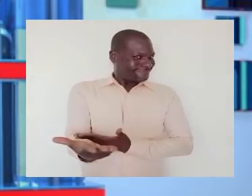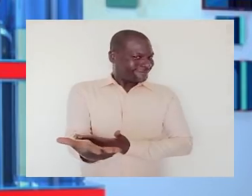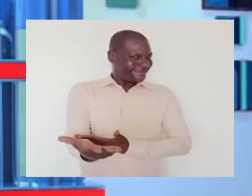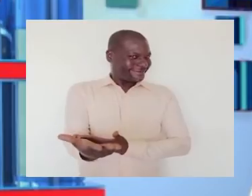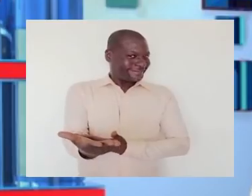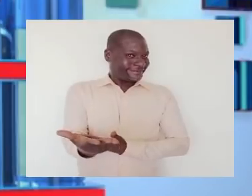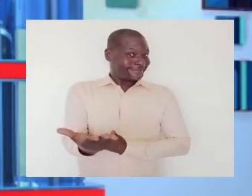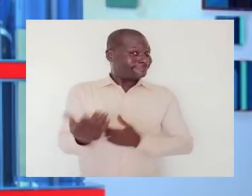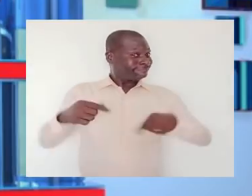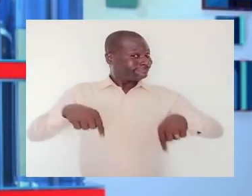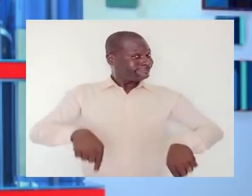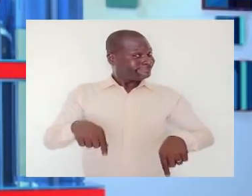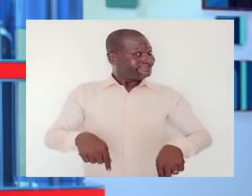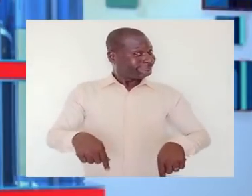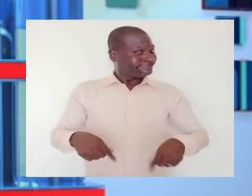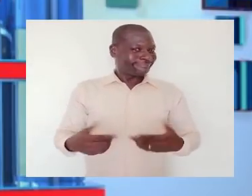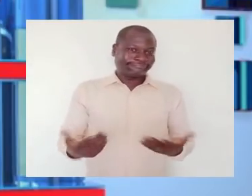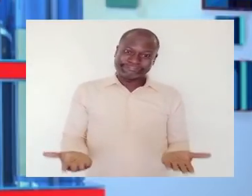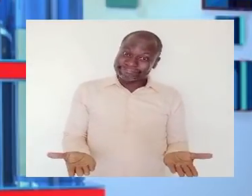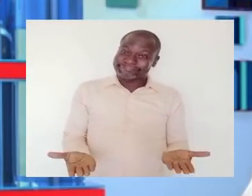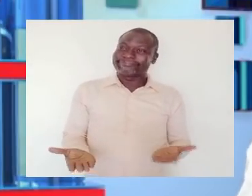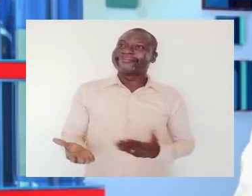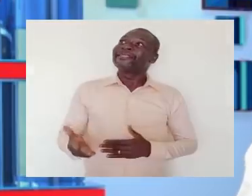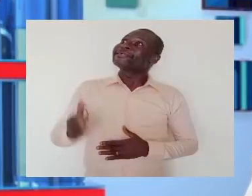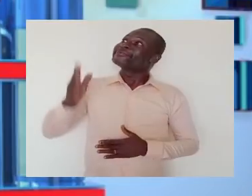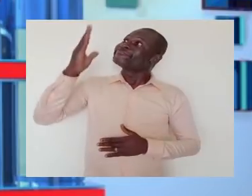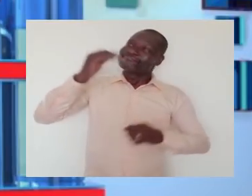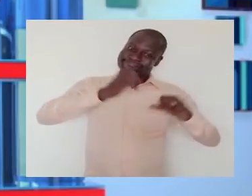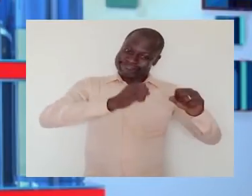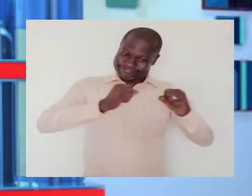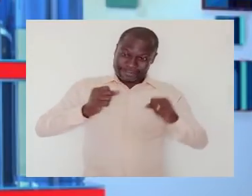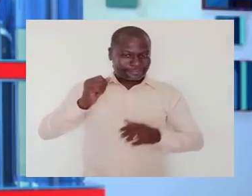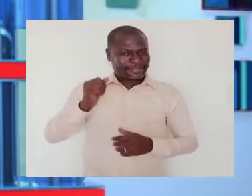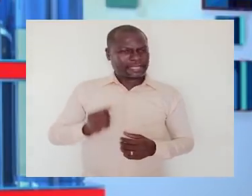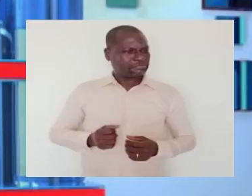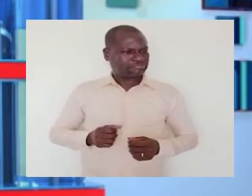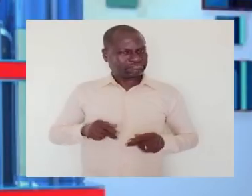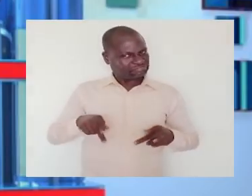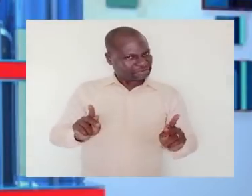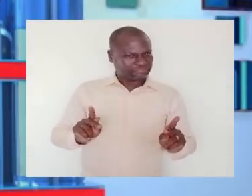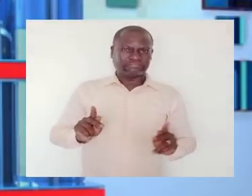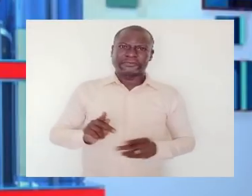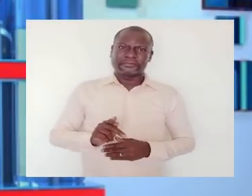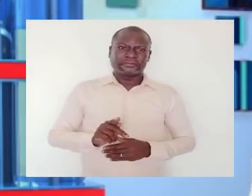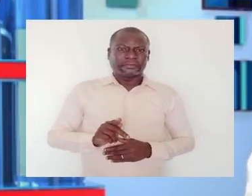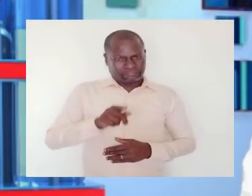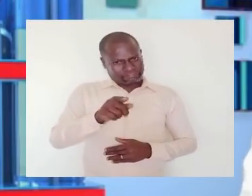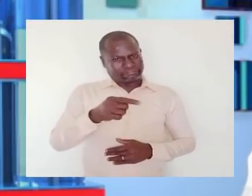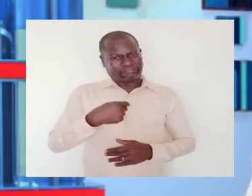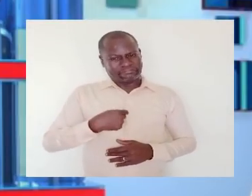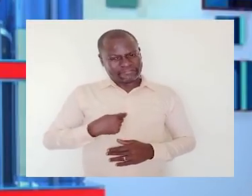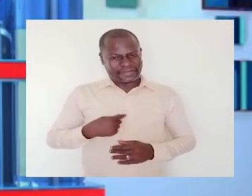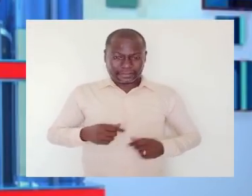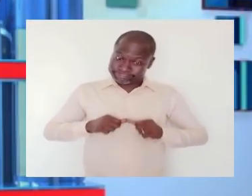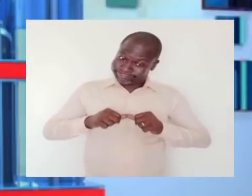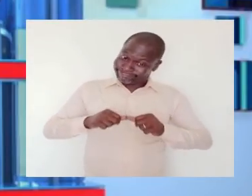Ache. Ene anopeyi ensoso. Se aye otumfo nyankopon no epe na yedaso eka